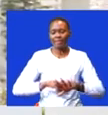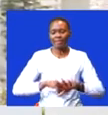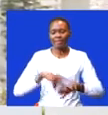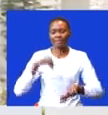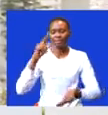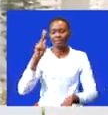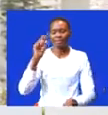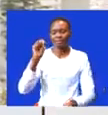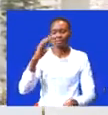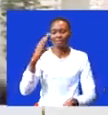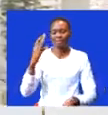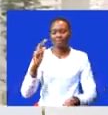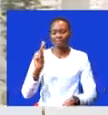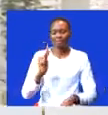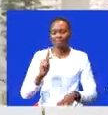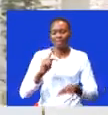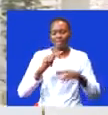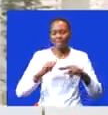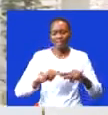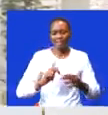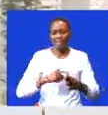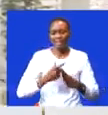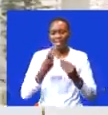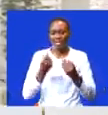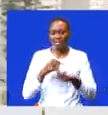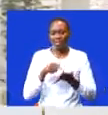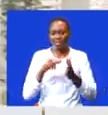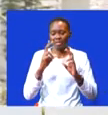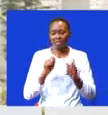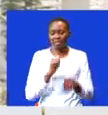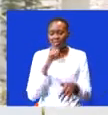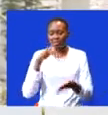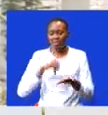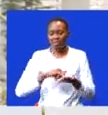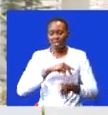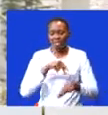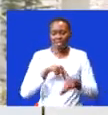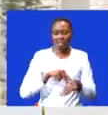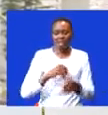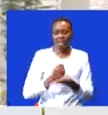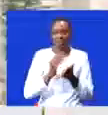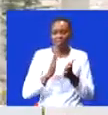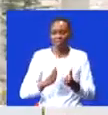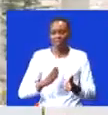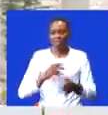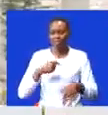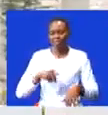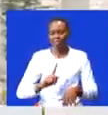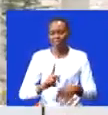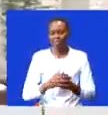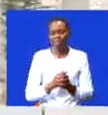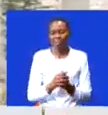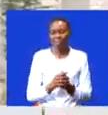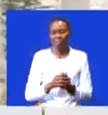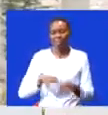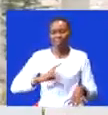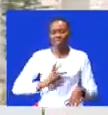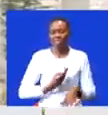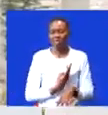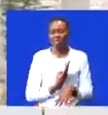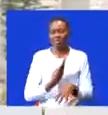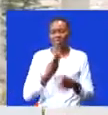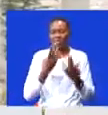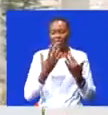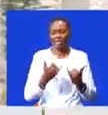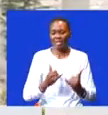NEC must sit together and resolve this issue, not that the national office on themselves will resolve this issue. We